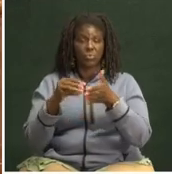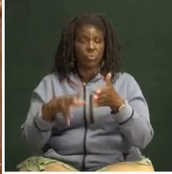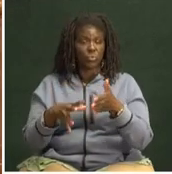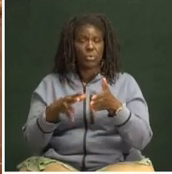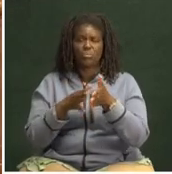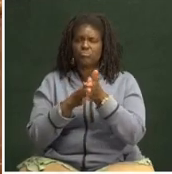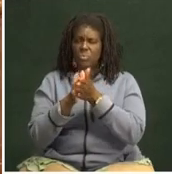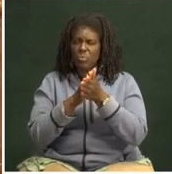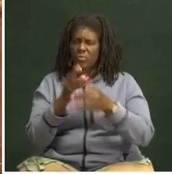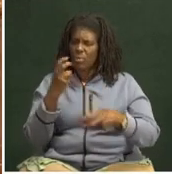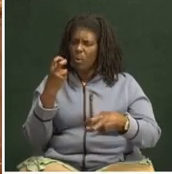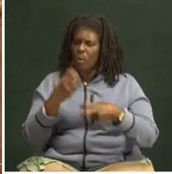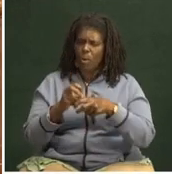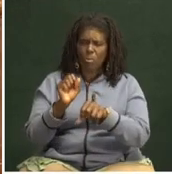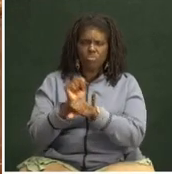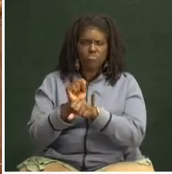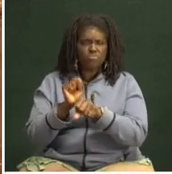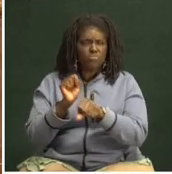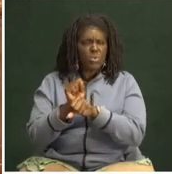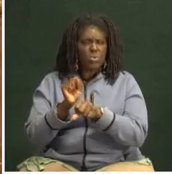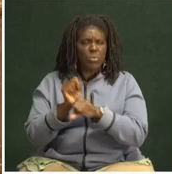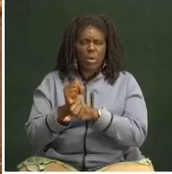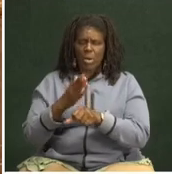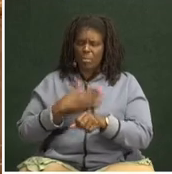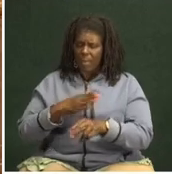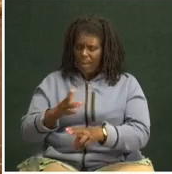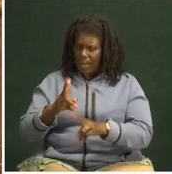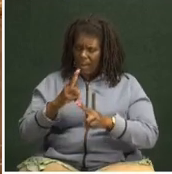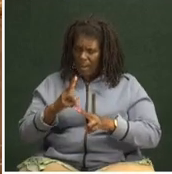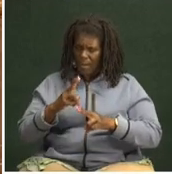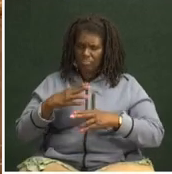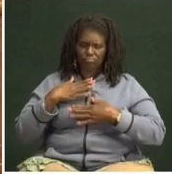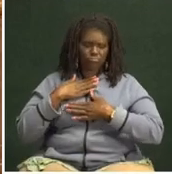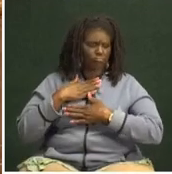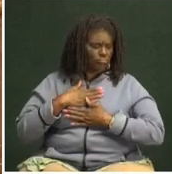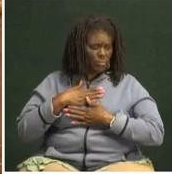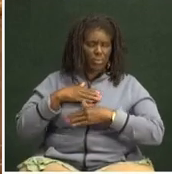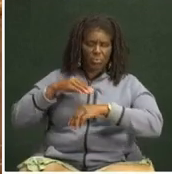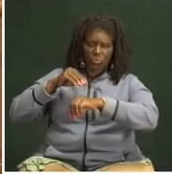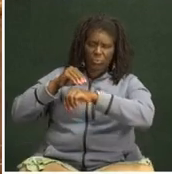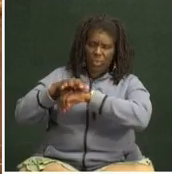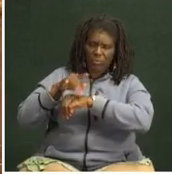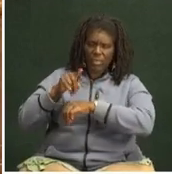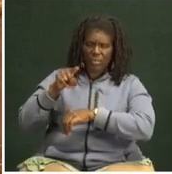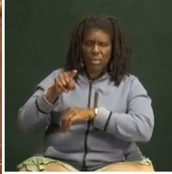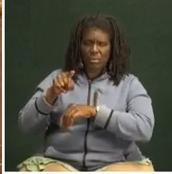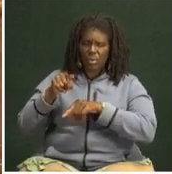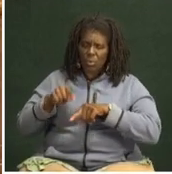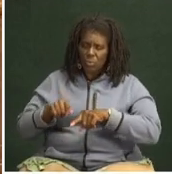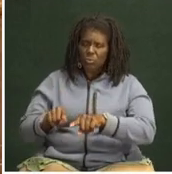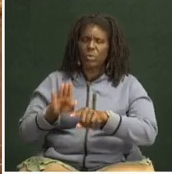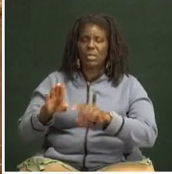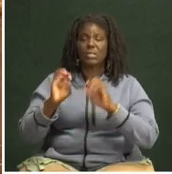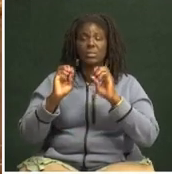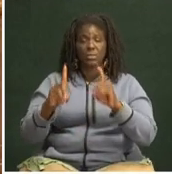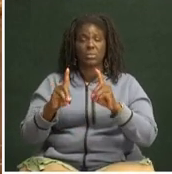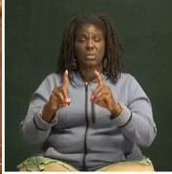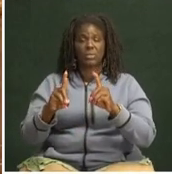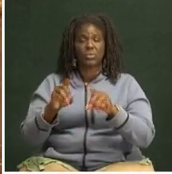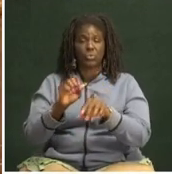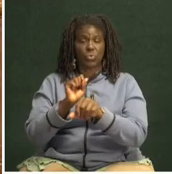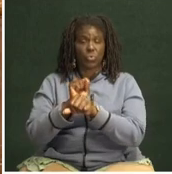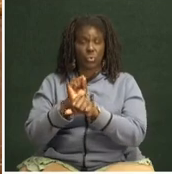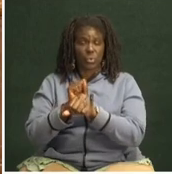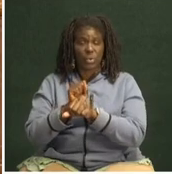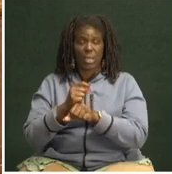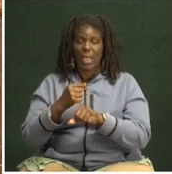hardworking. It was a pleasure to have been his academic advisor throughout his educational journey. I